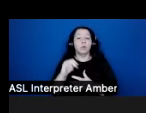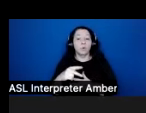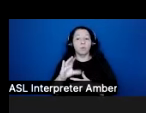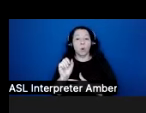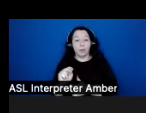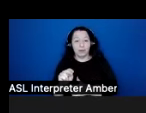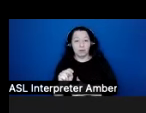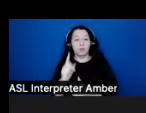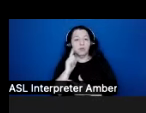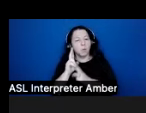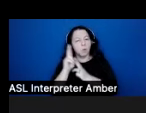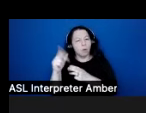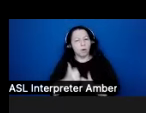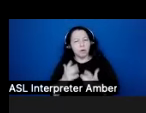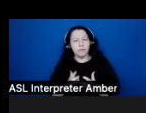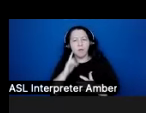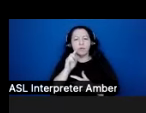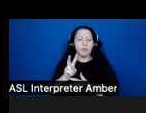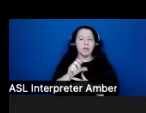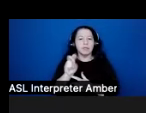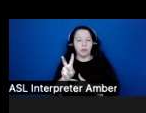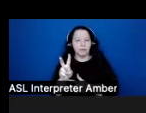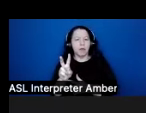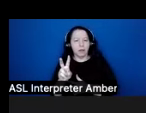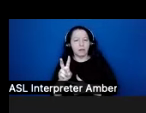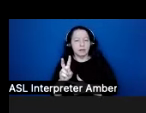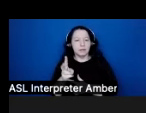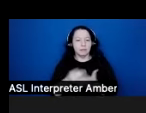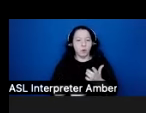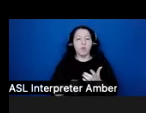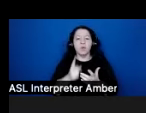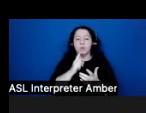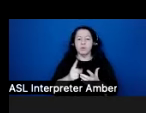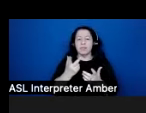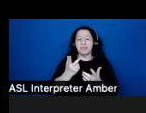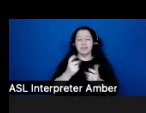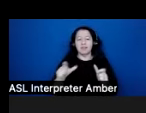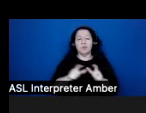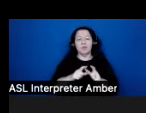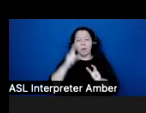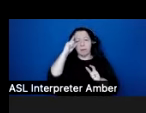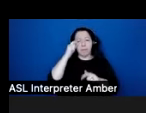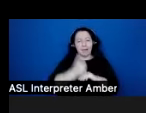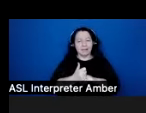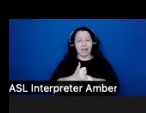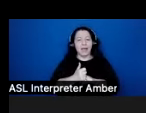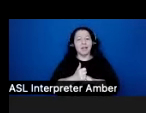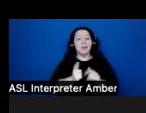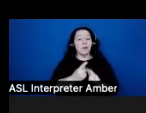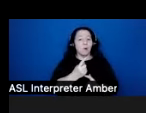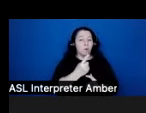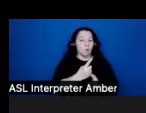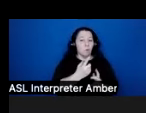from this idea of a few where many from the community then became engaged